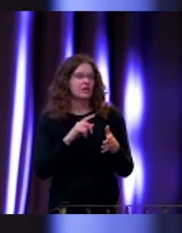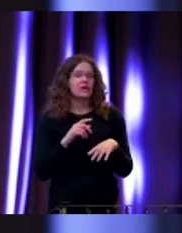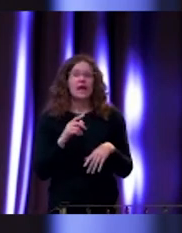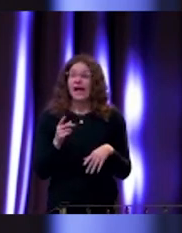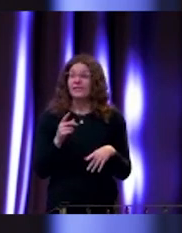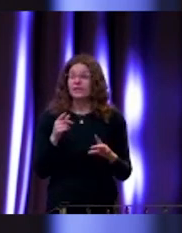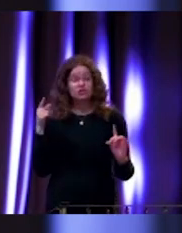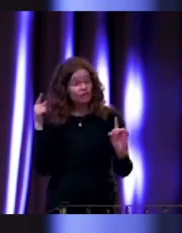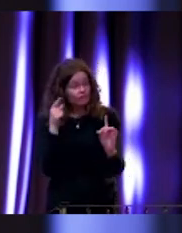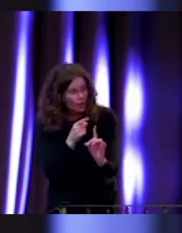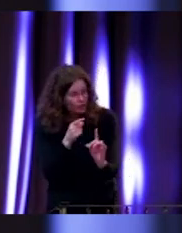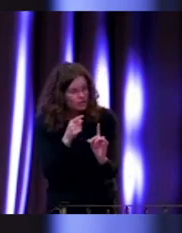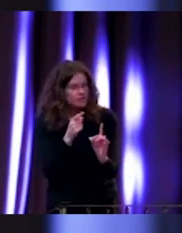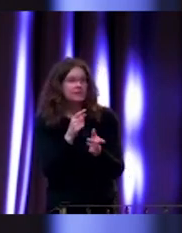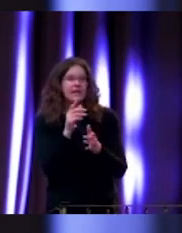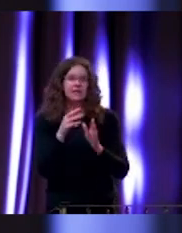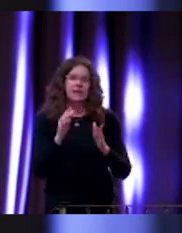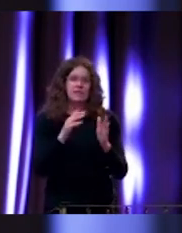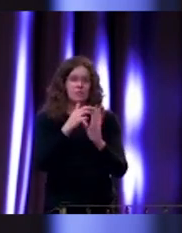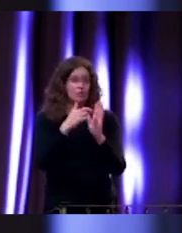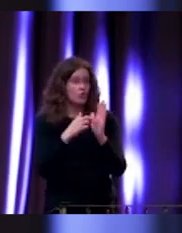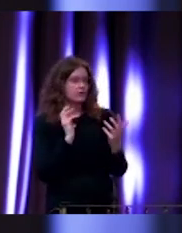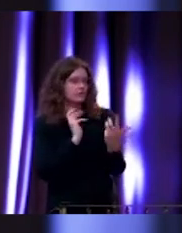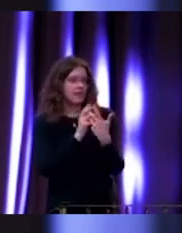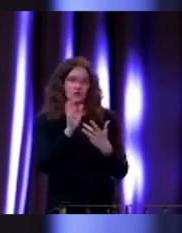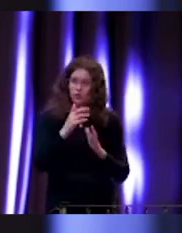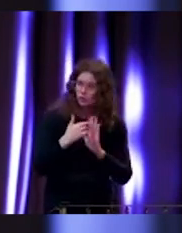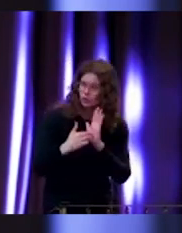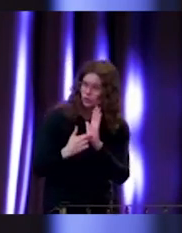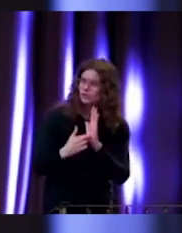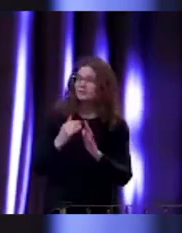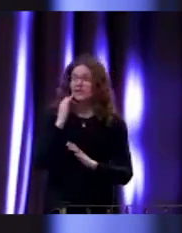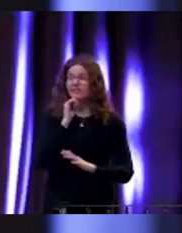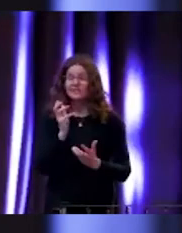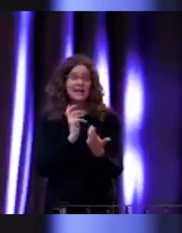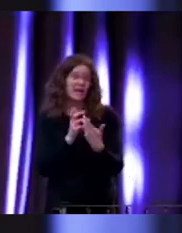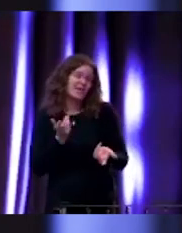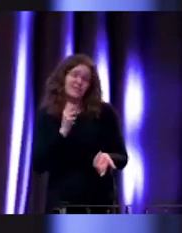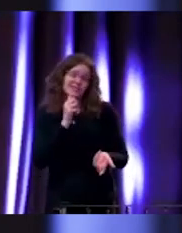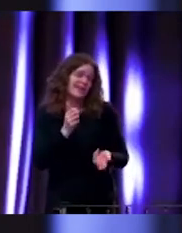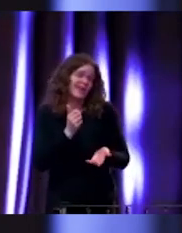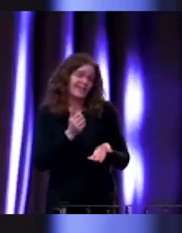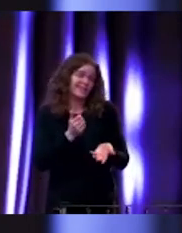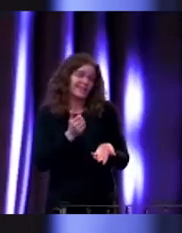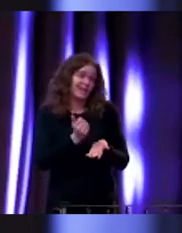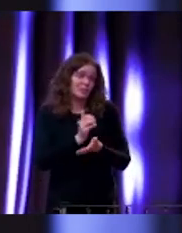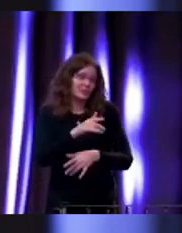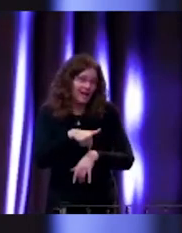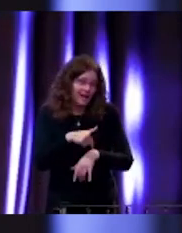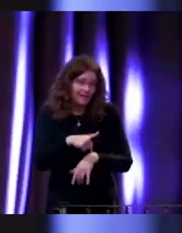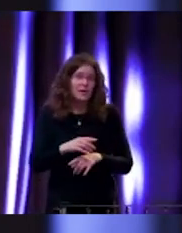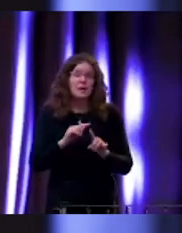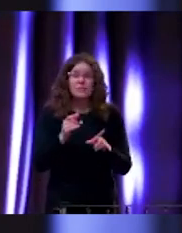very quickly that way. And then just zero in, make sure the guidelines really match with you. I think we've all shared that if it's not a match, it's not a good use of your